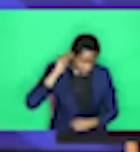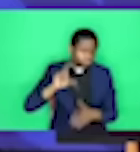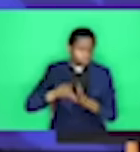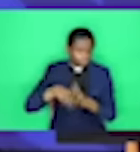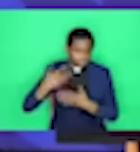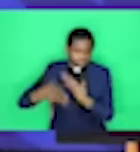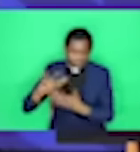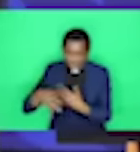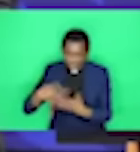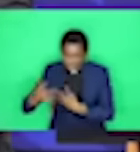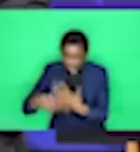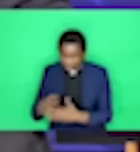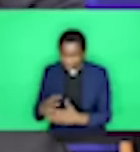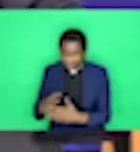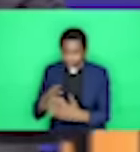and hit the wall. So